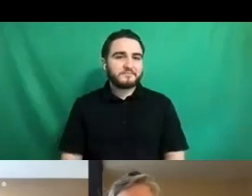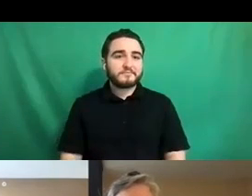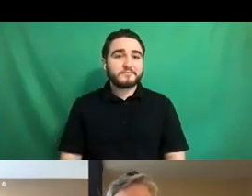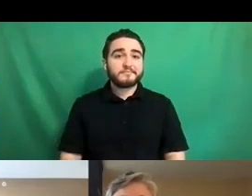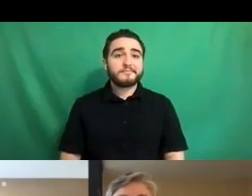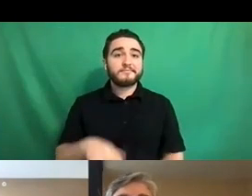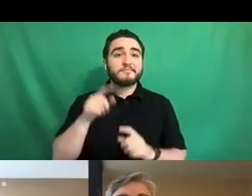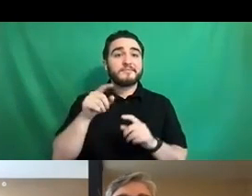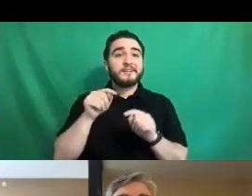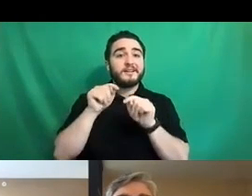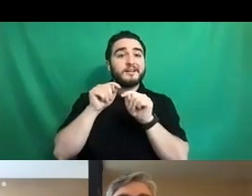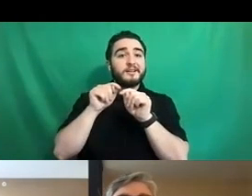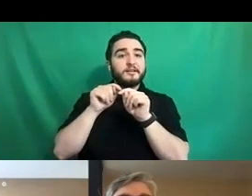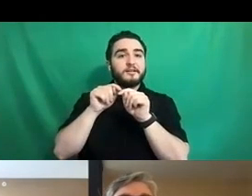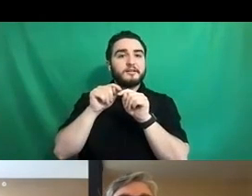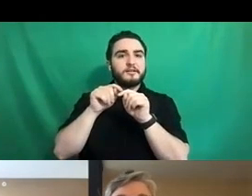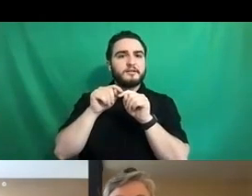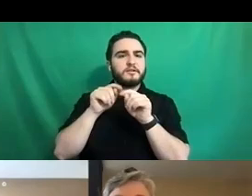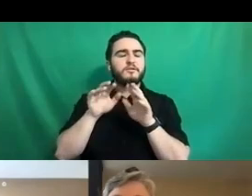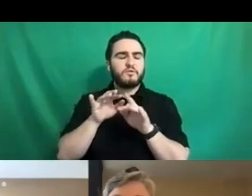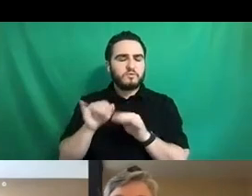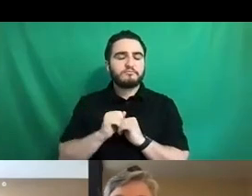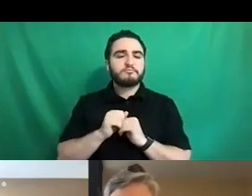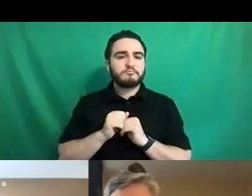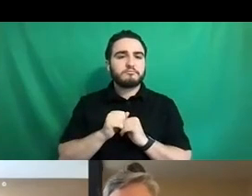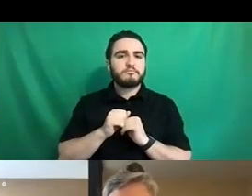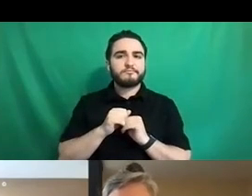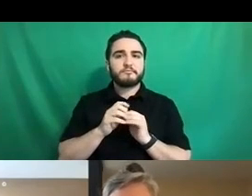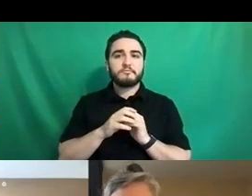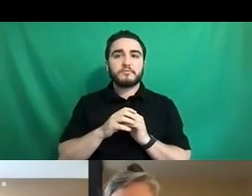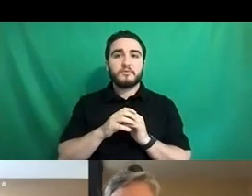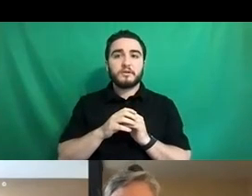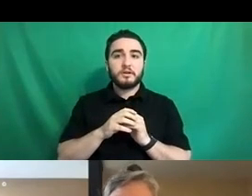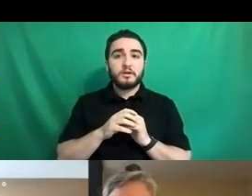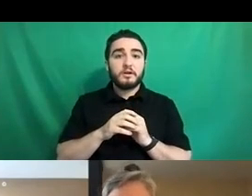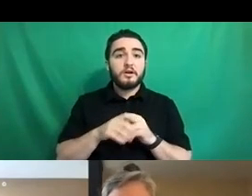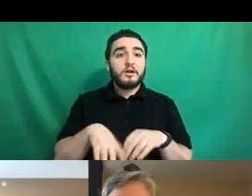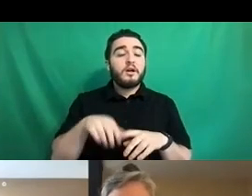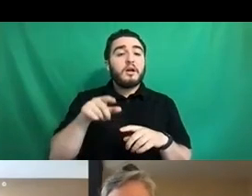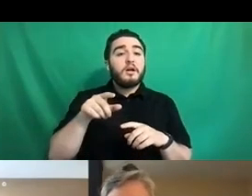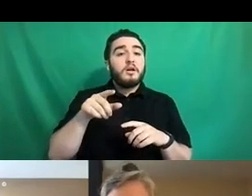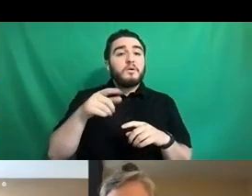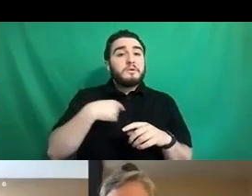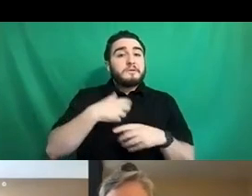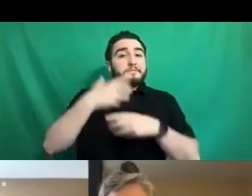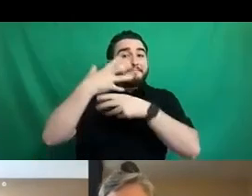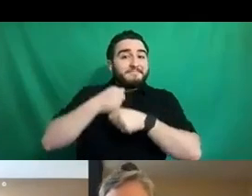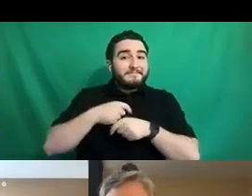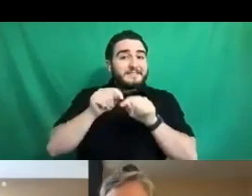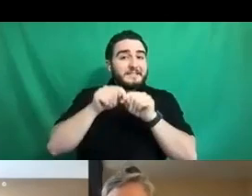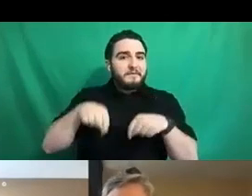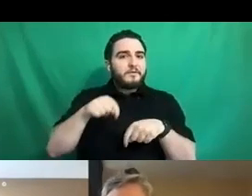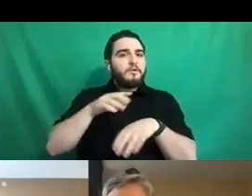template, staff science, okay. So we create concise templates on our staff